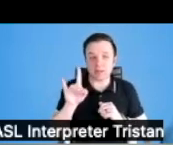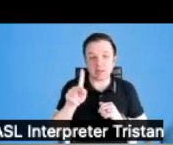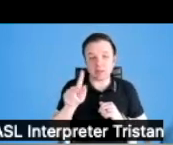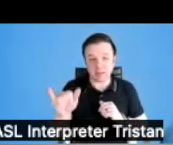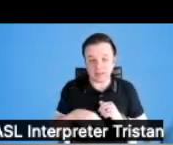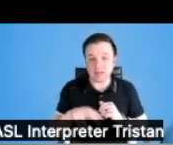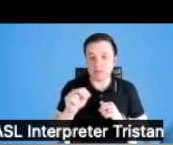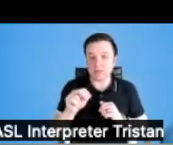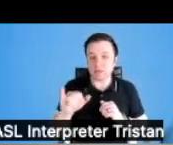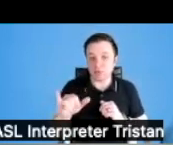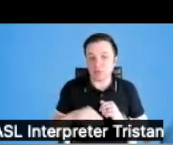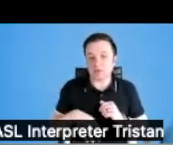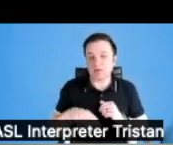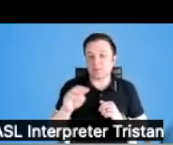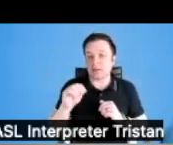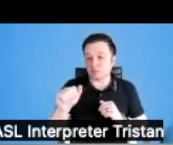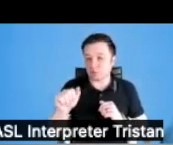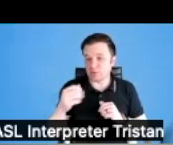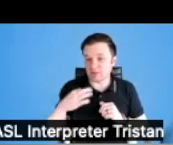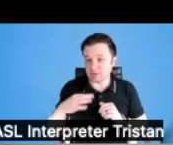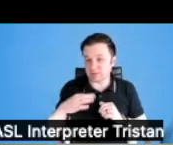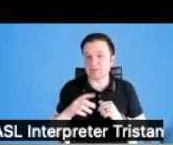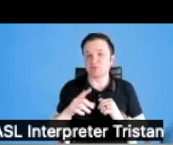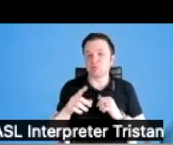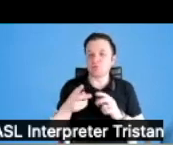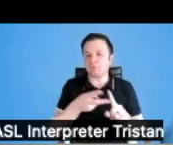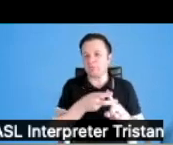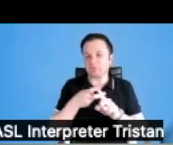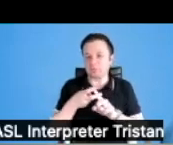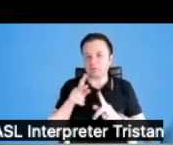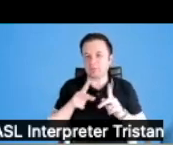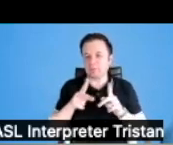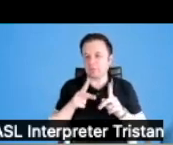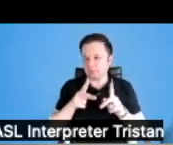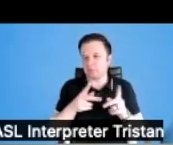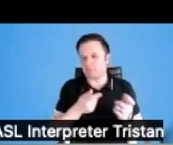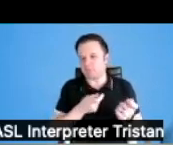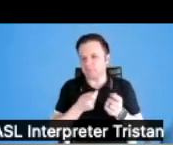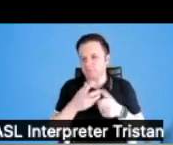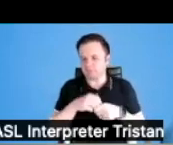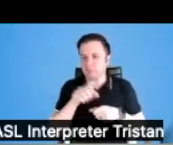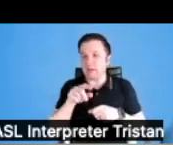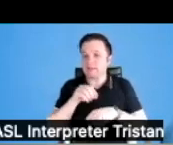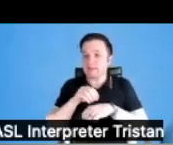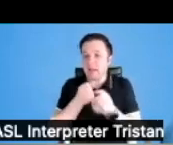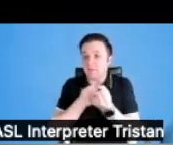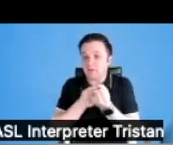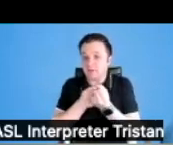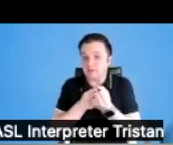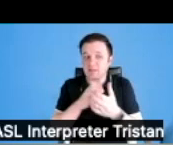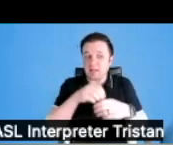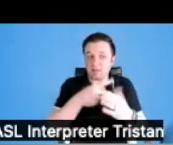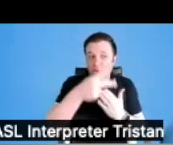and Massachusetts. To recruit participants, we asked advocates in programs in these states to send